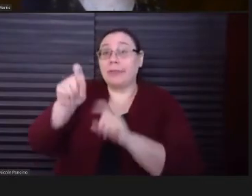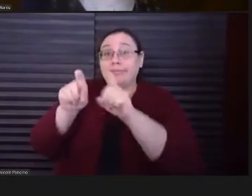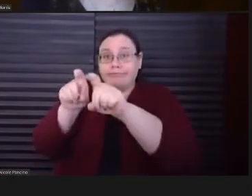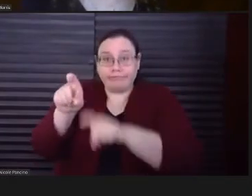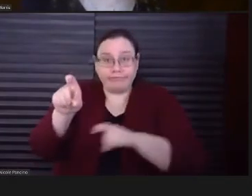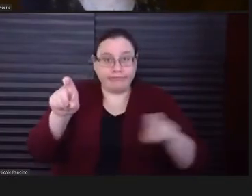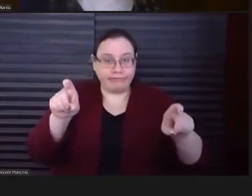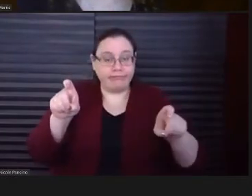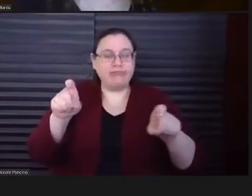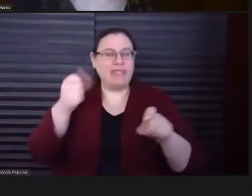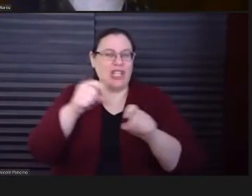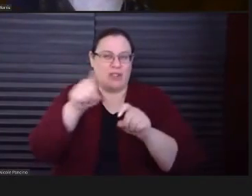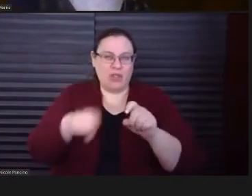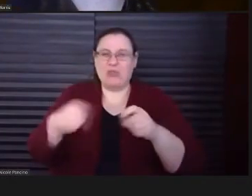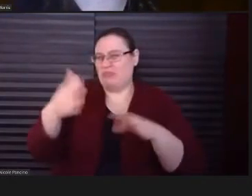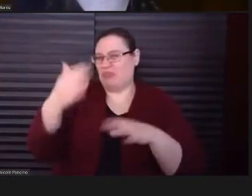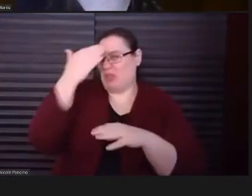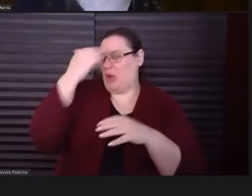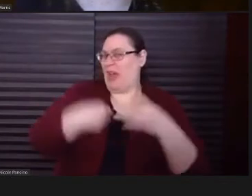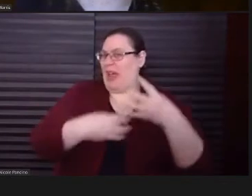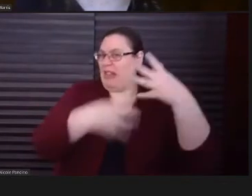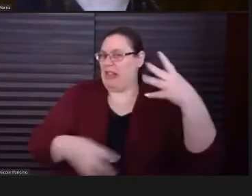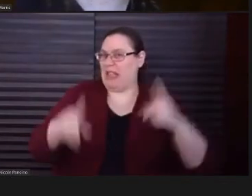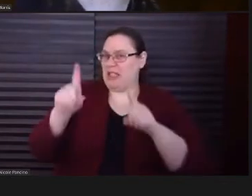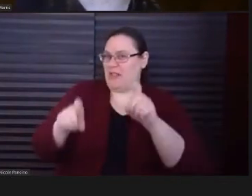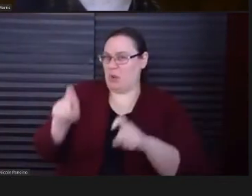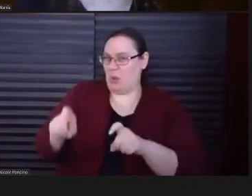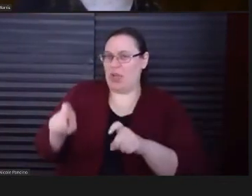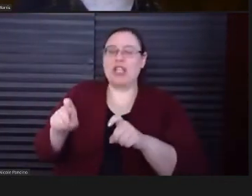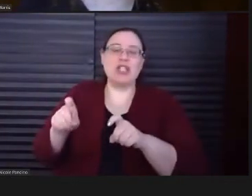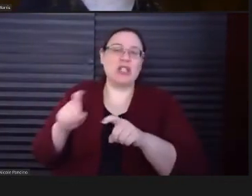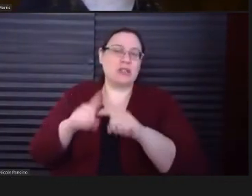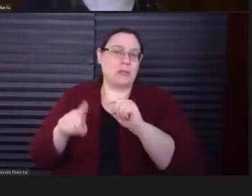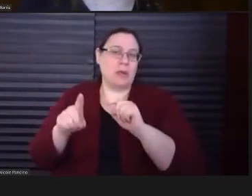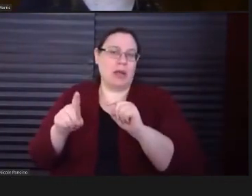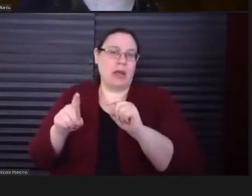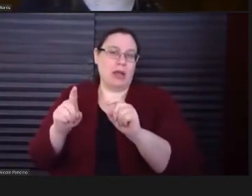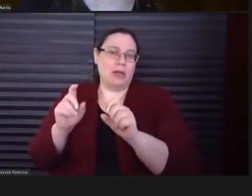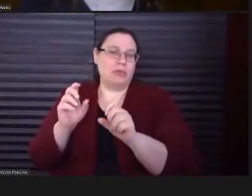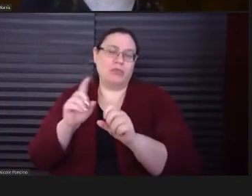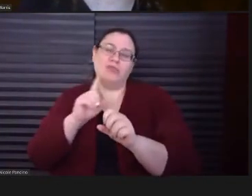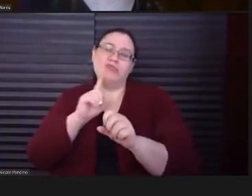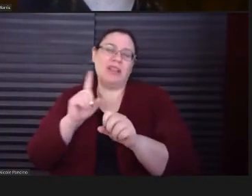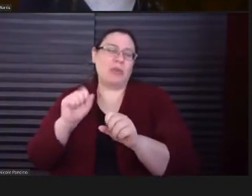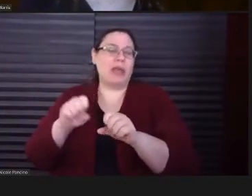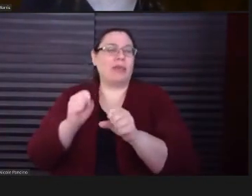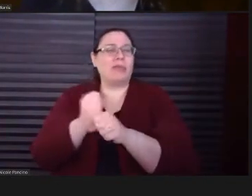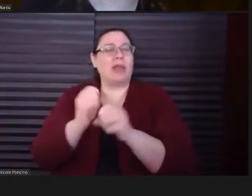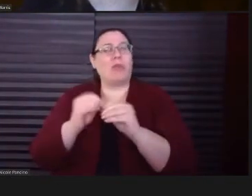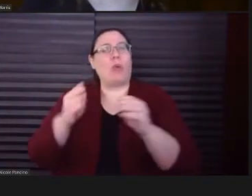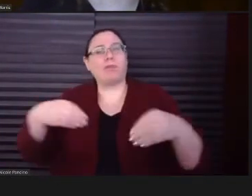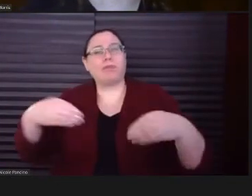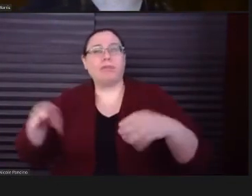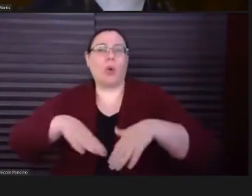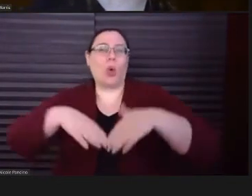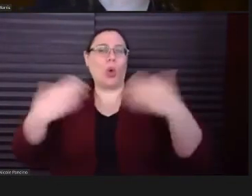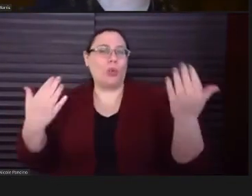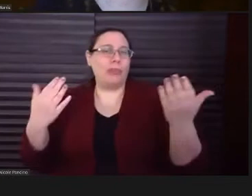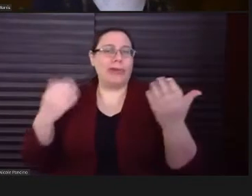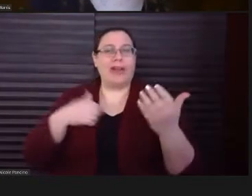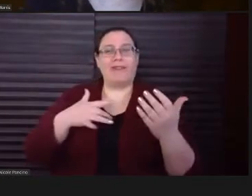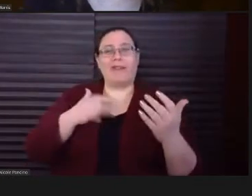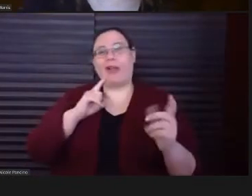as you know, I've got a list of questions, but we can kind of make this pretty open-ended and let everybody just make it a